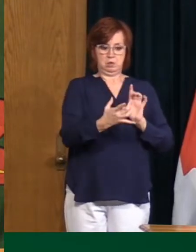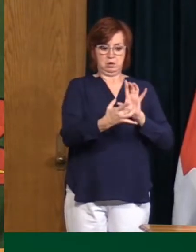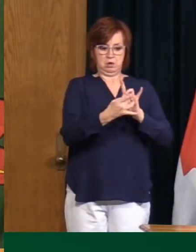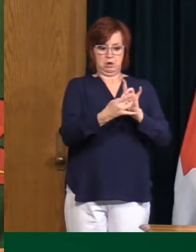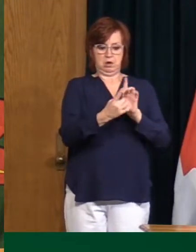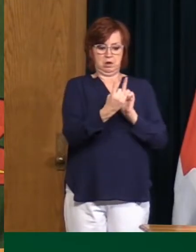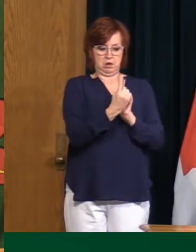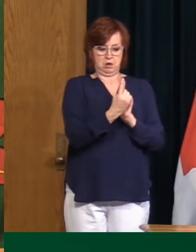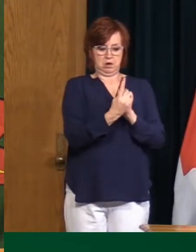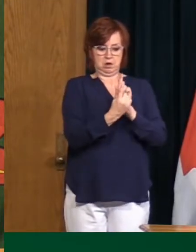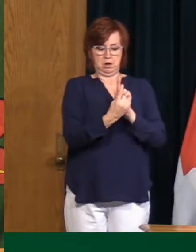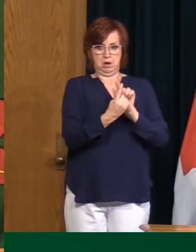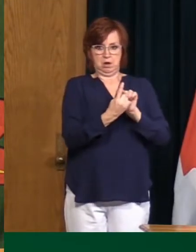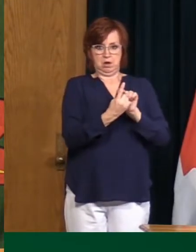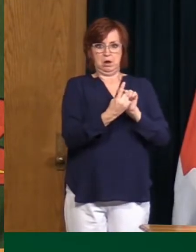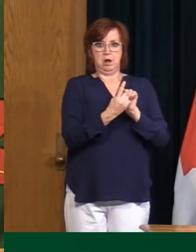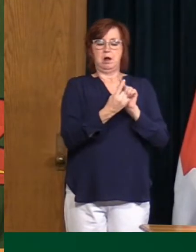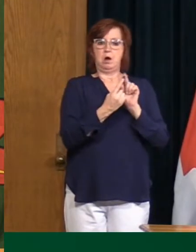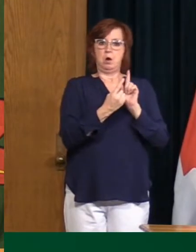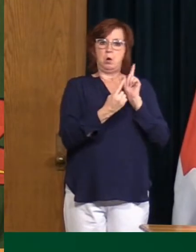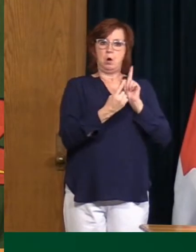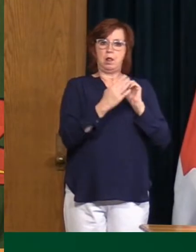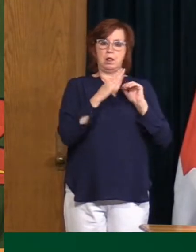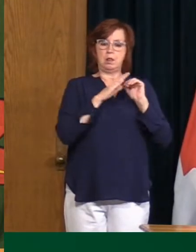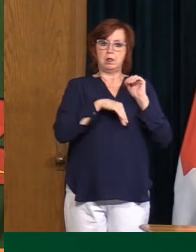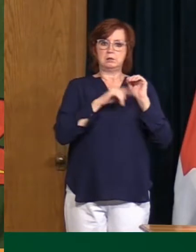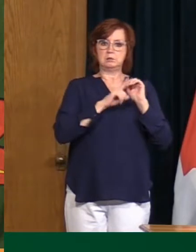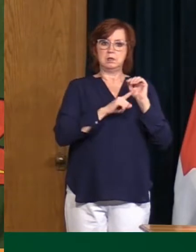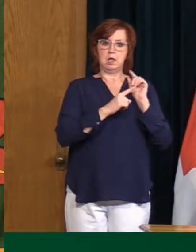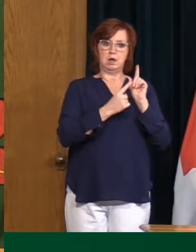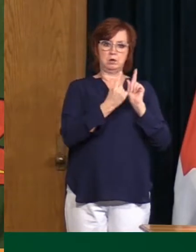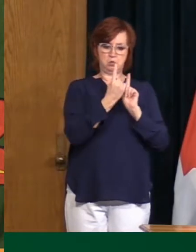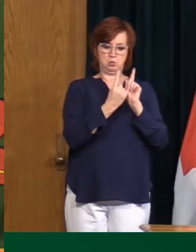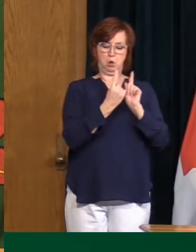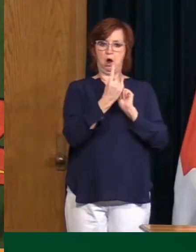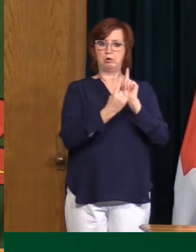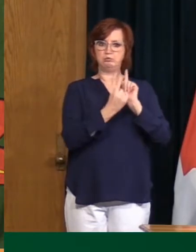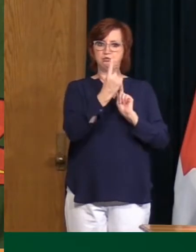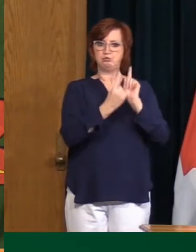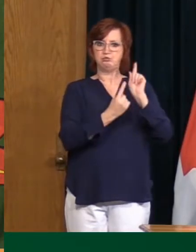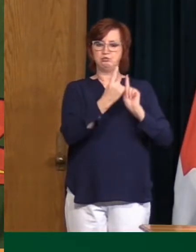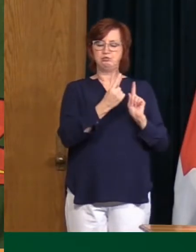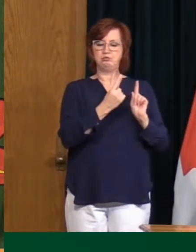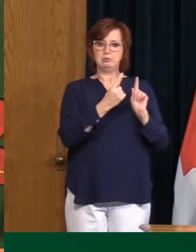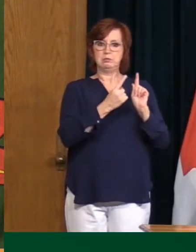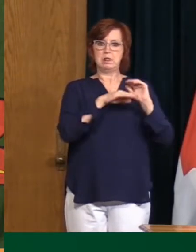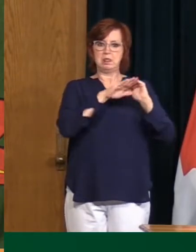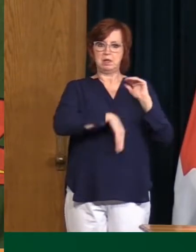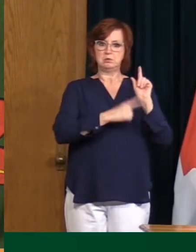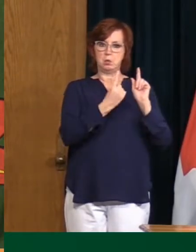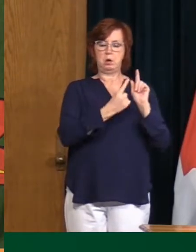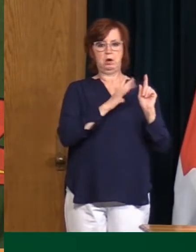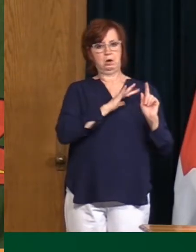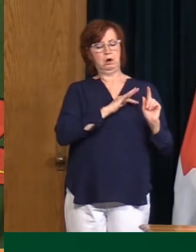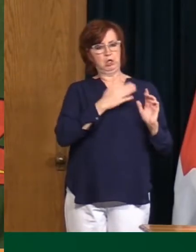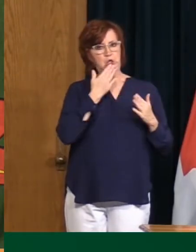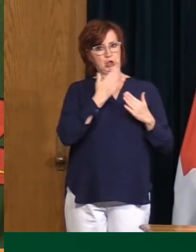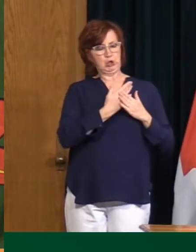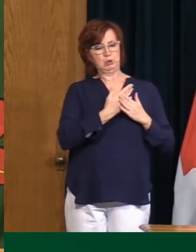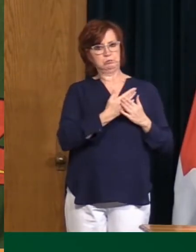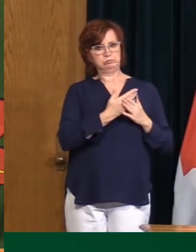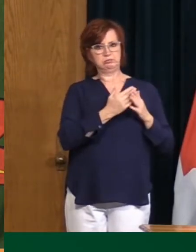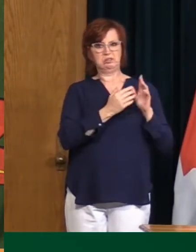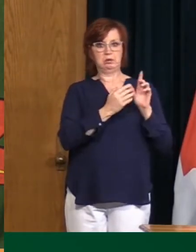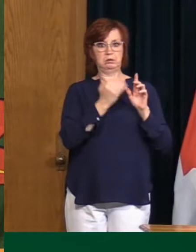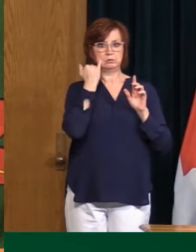interventions that are in place. An effective reproductive number consistently below 1 means that the virus is being